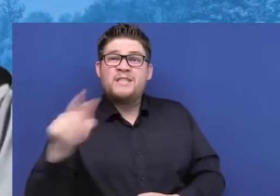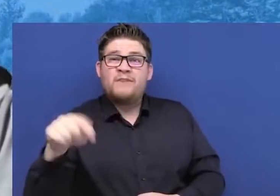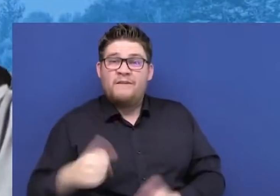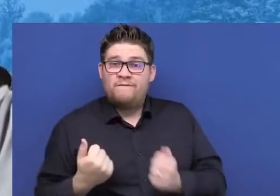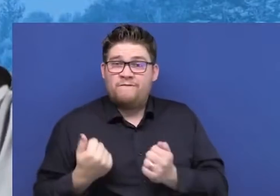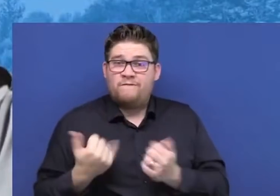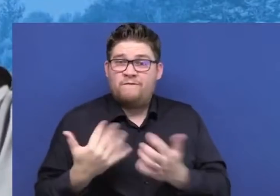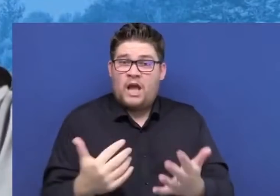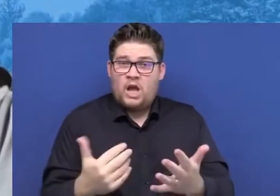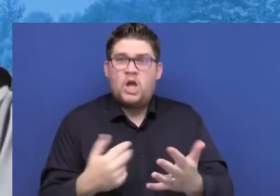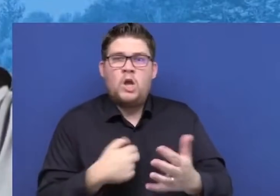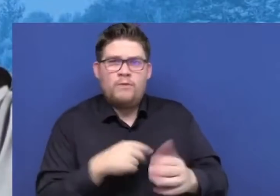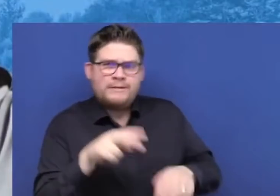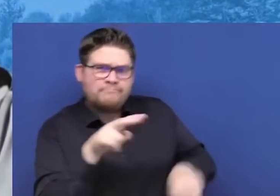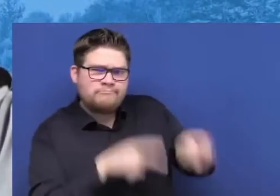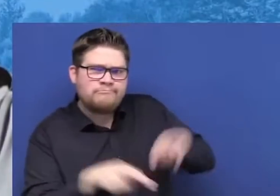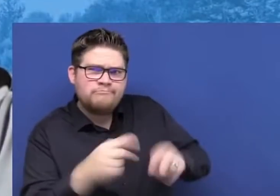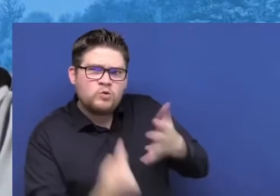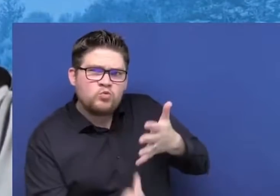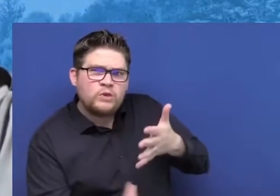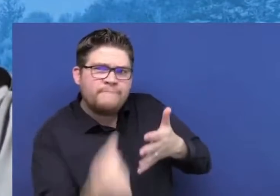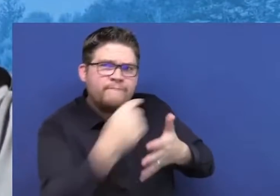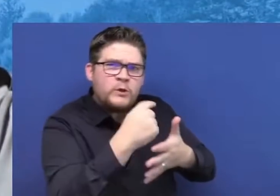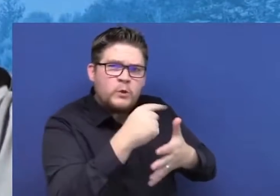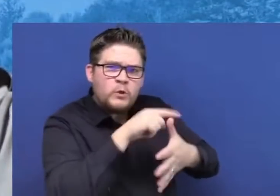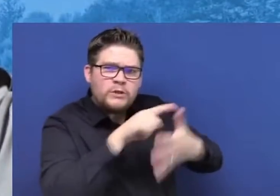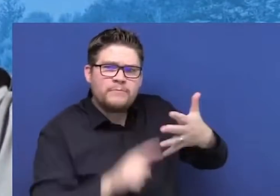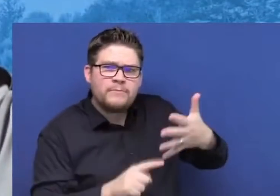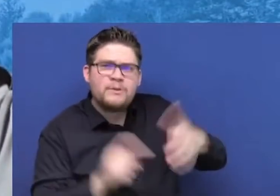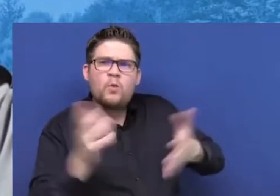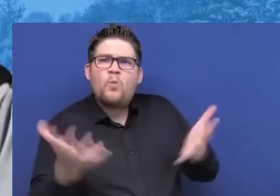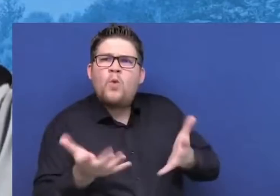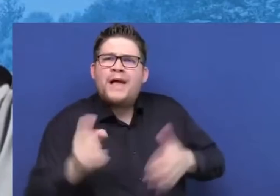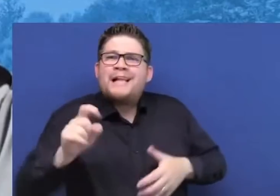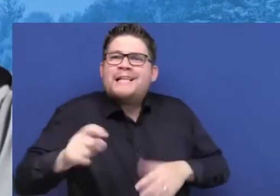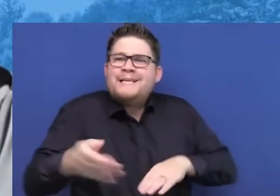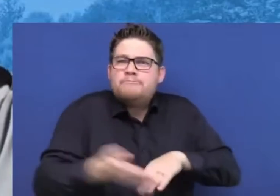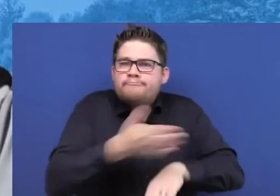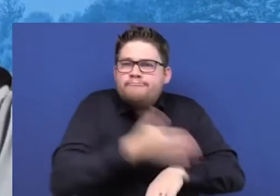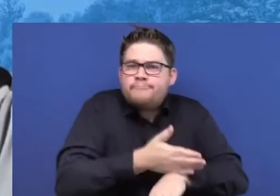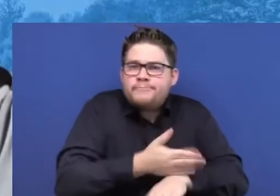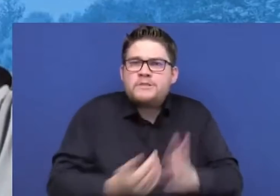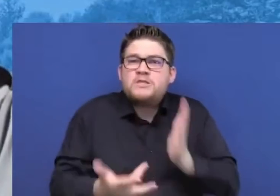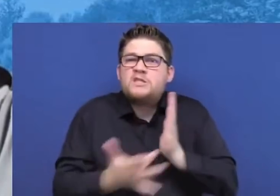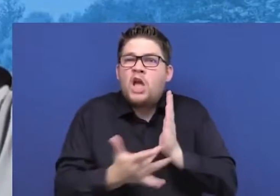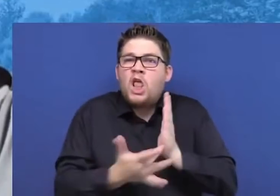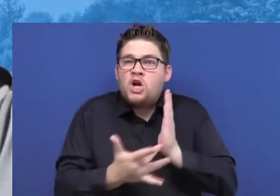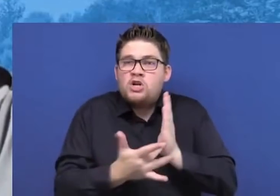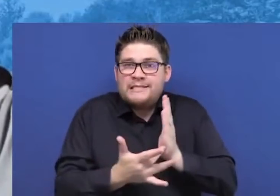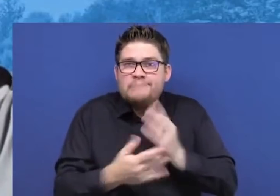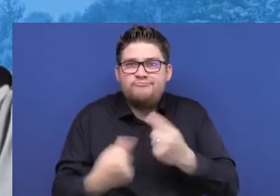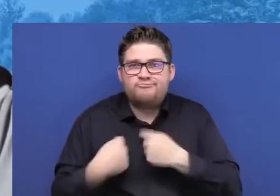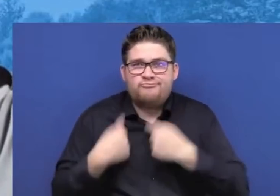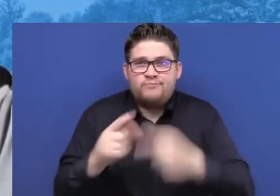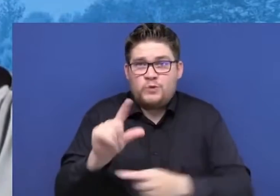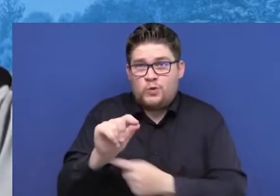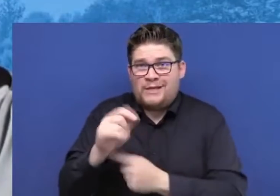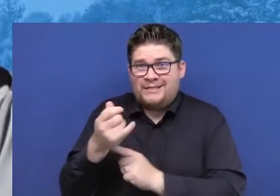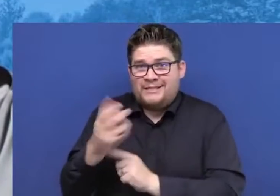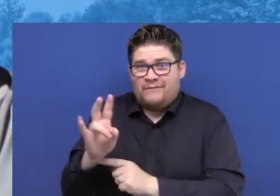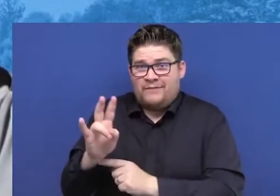Wildfire Service, we took it upon ourselves to develop a program within our